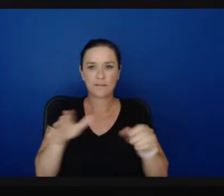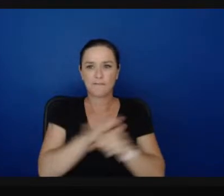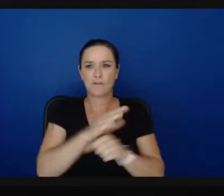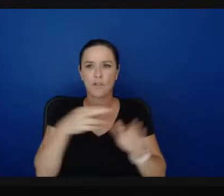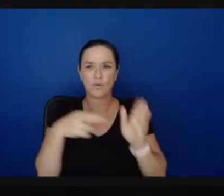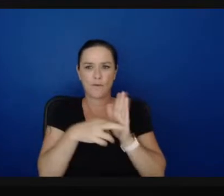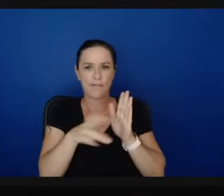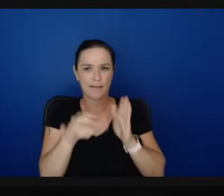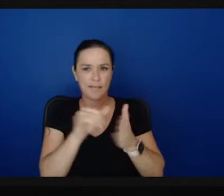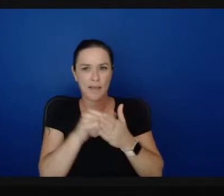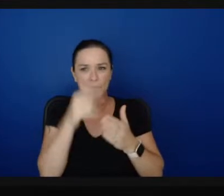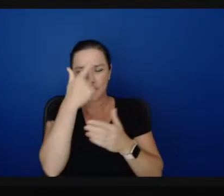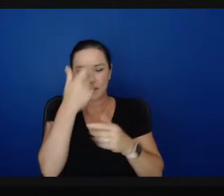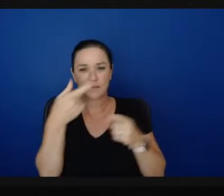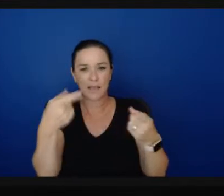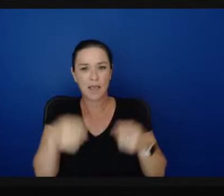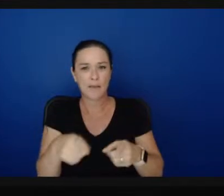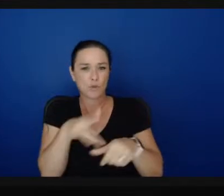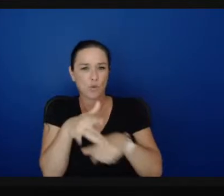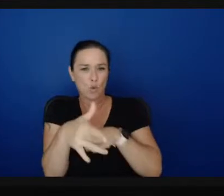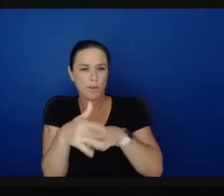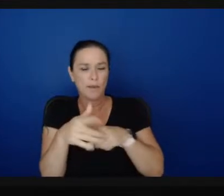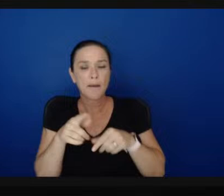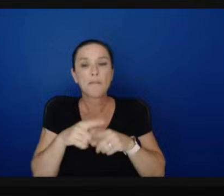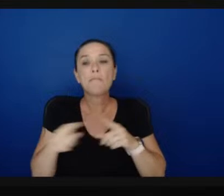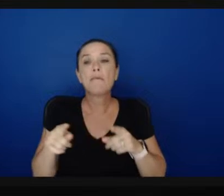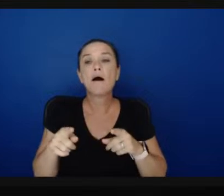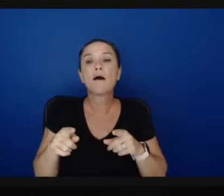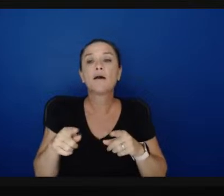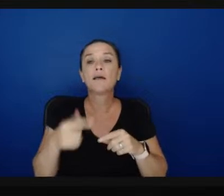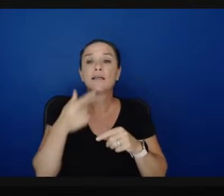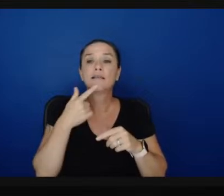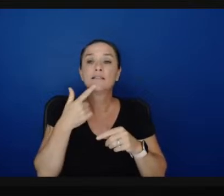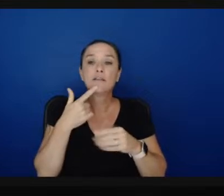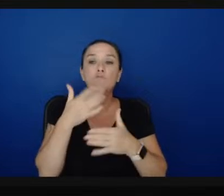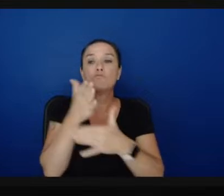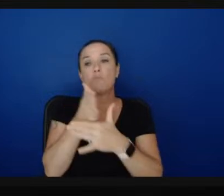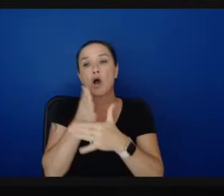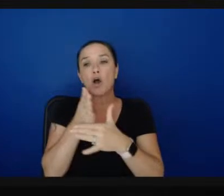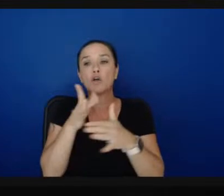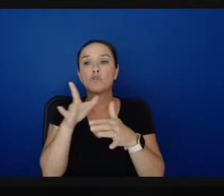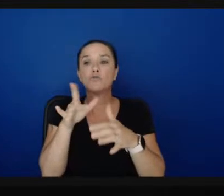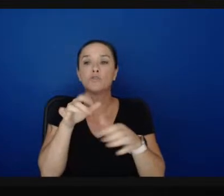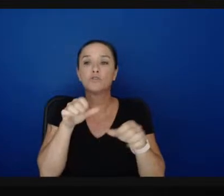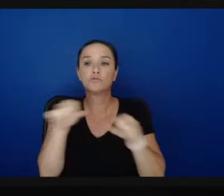the update comes out fairly early. But they say moderate seismicity began the